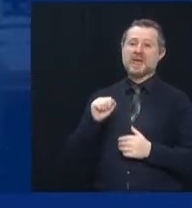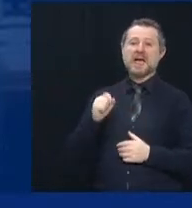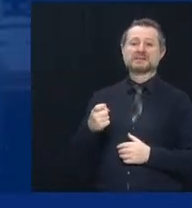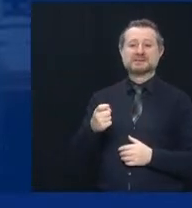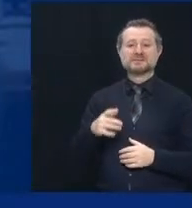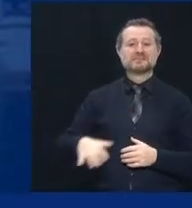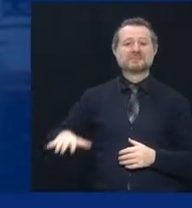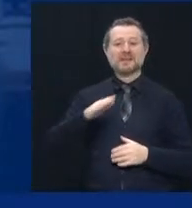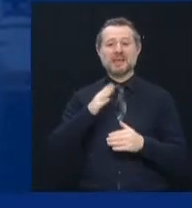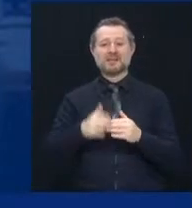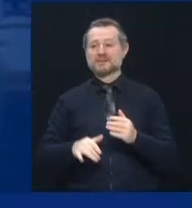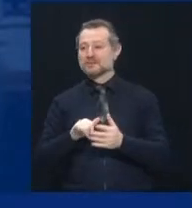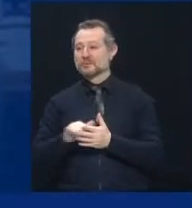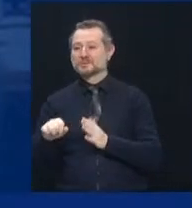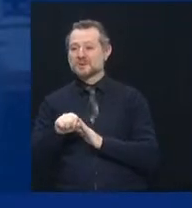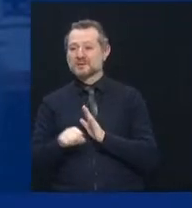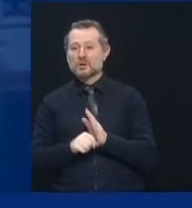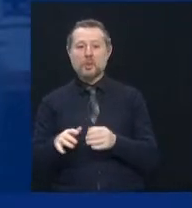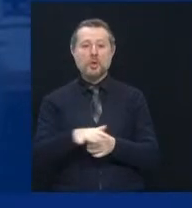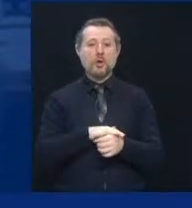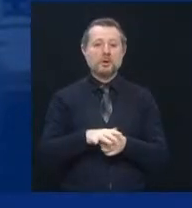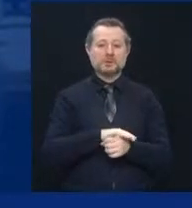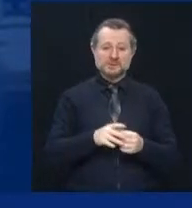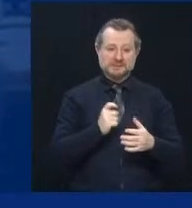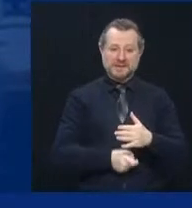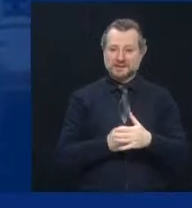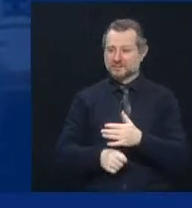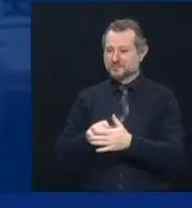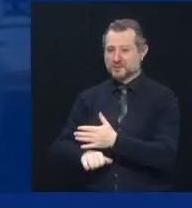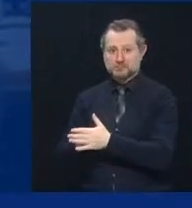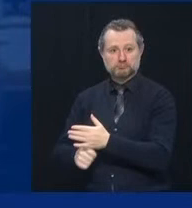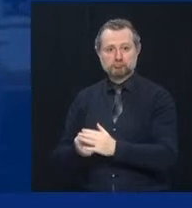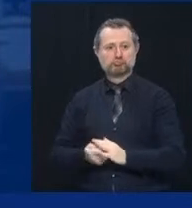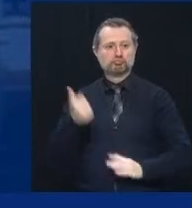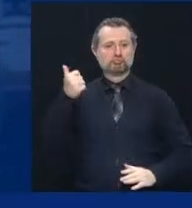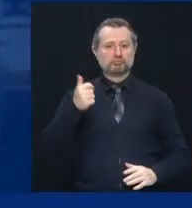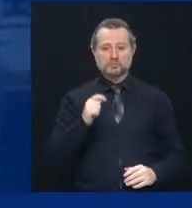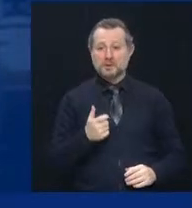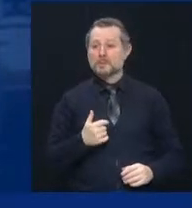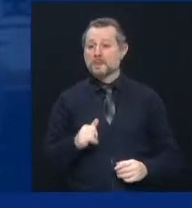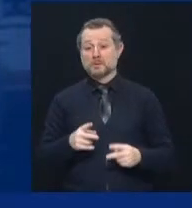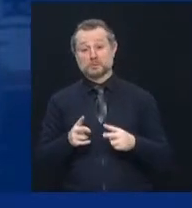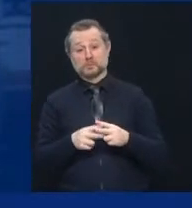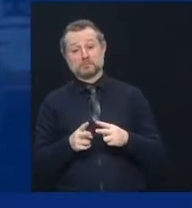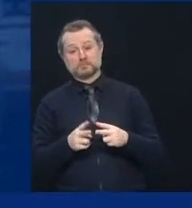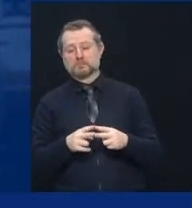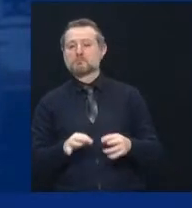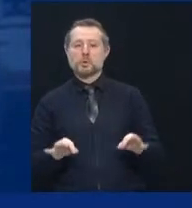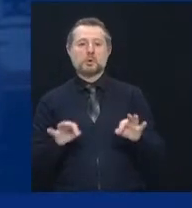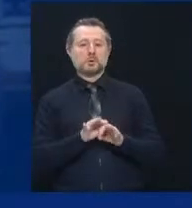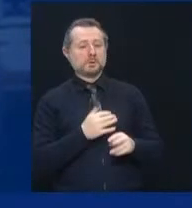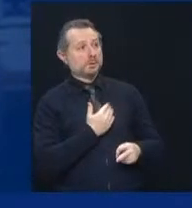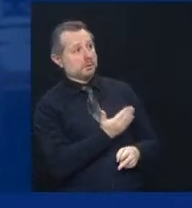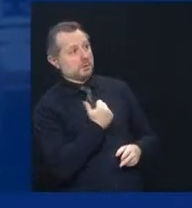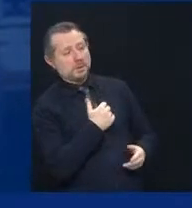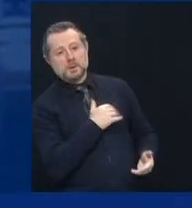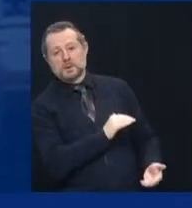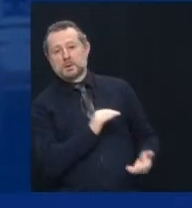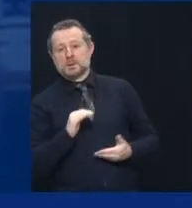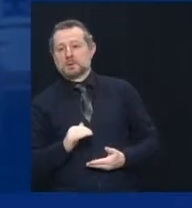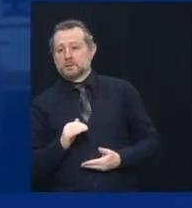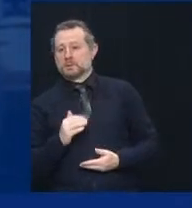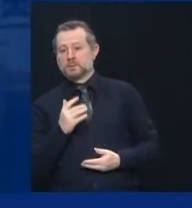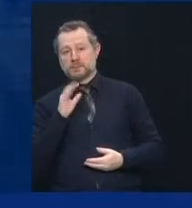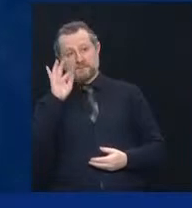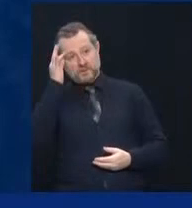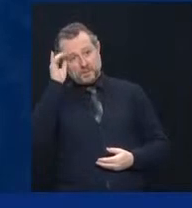deductibility. So those are the 2 big things. And whenever I talk to the federal government, I remind them